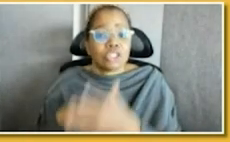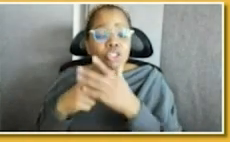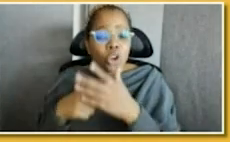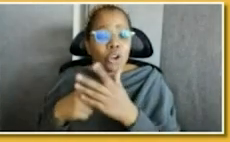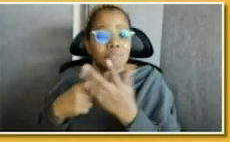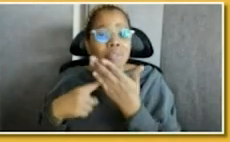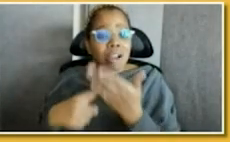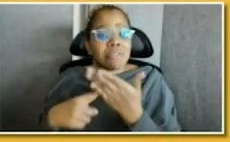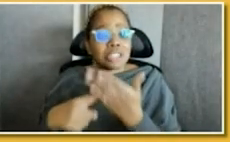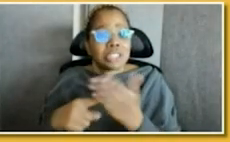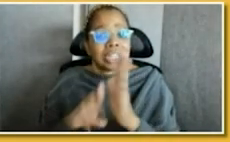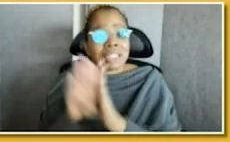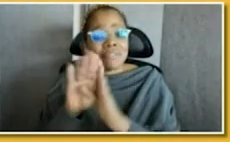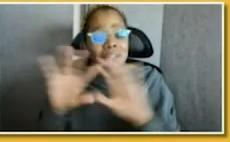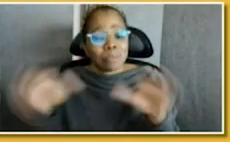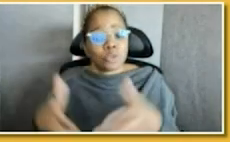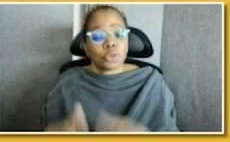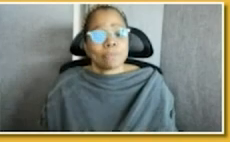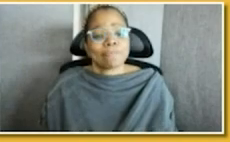coalition.